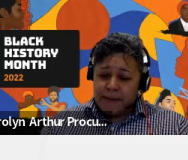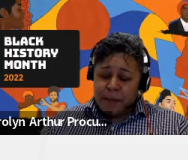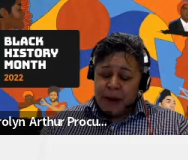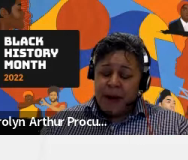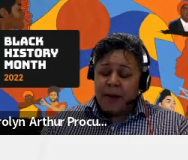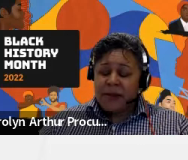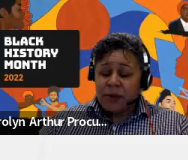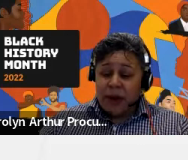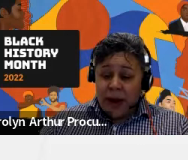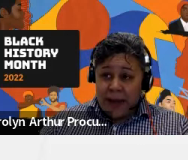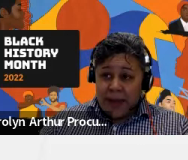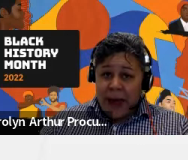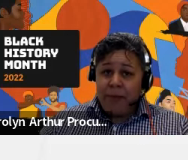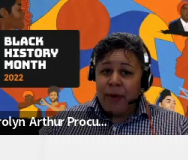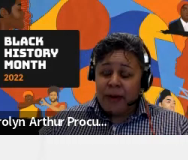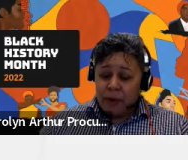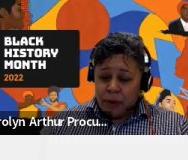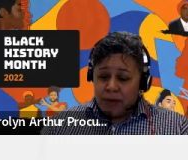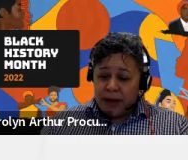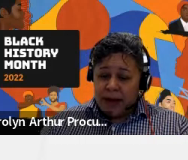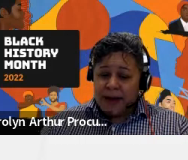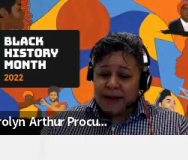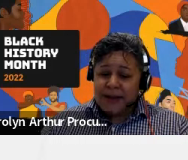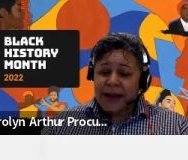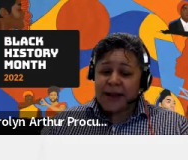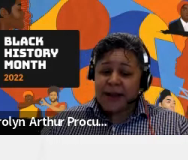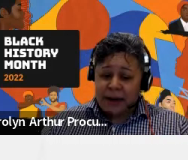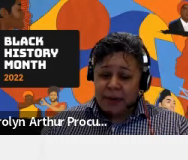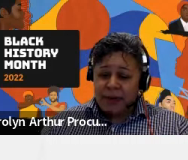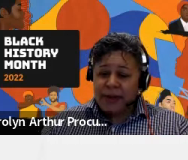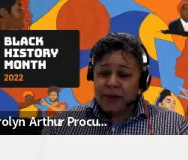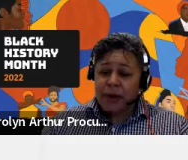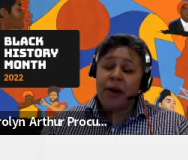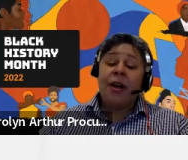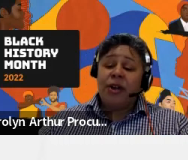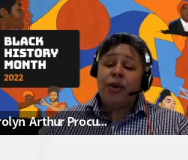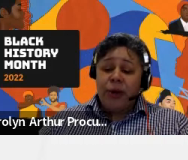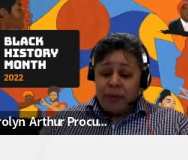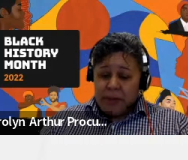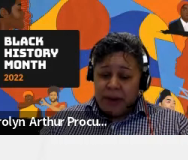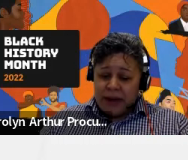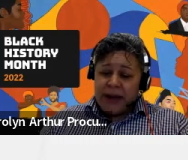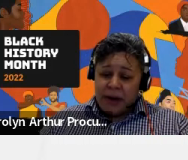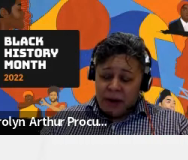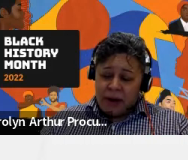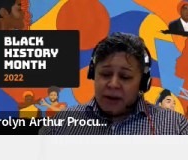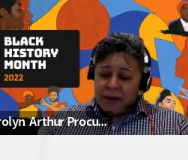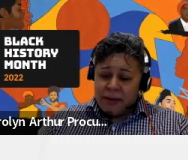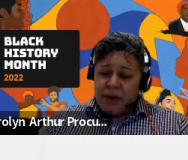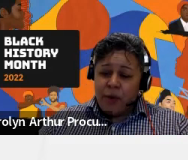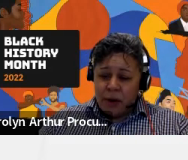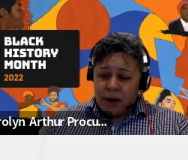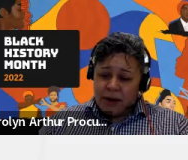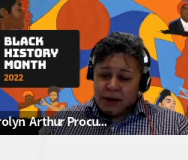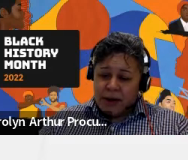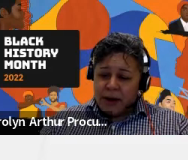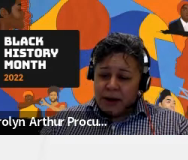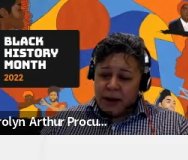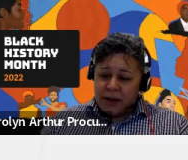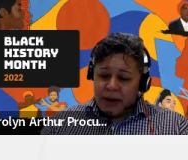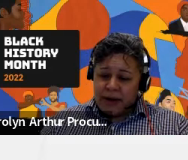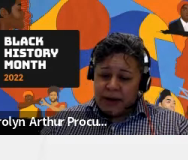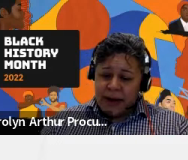need. So there, at that point, there would be a secondary process where you would be bidding on the work that